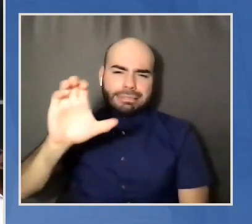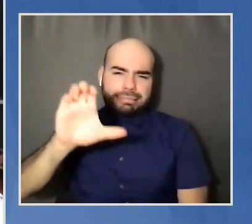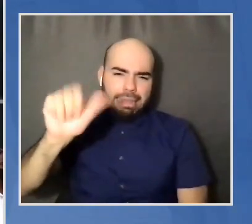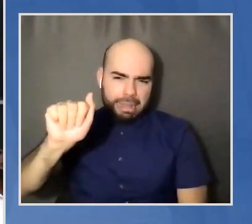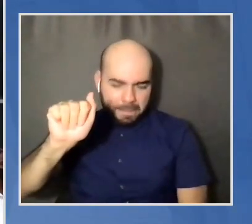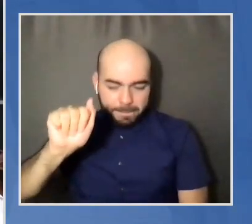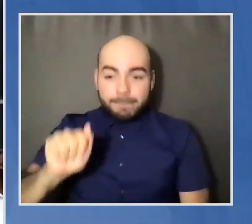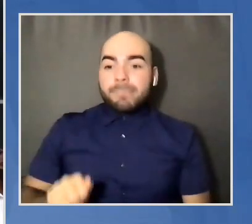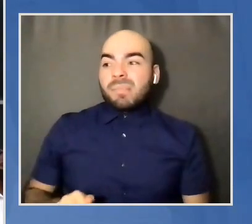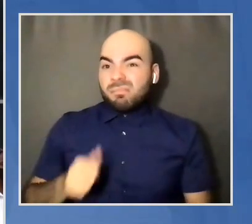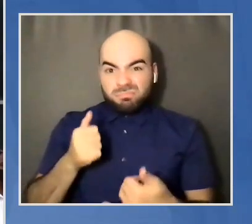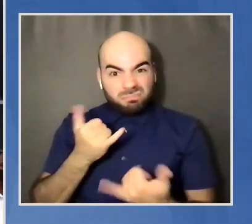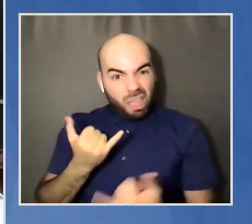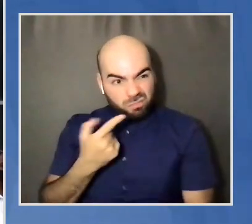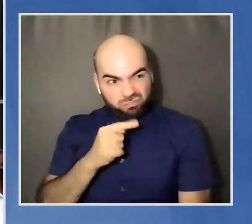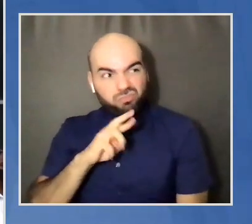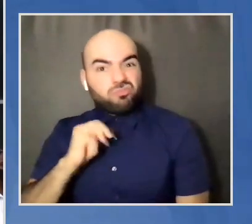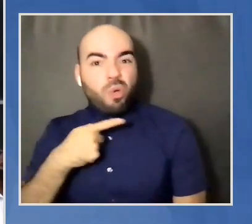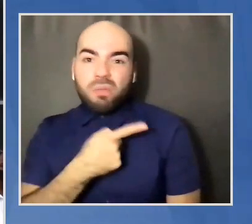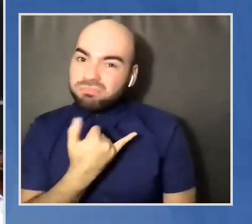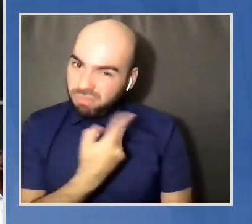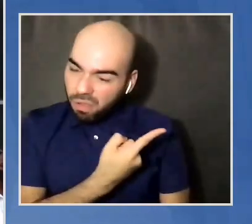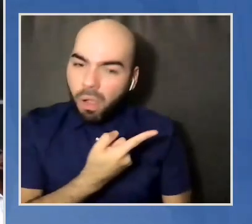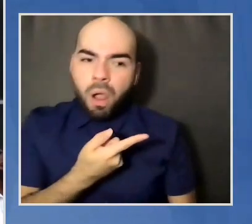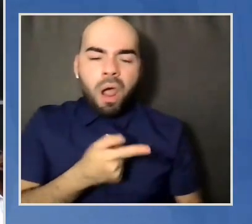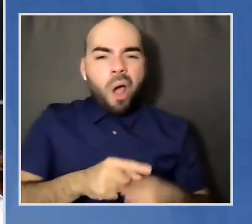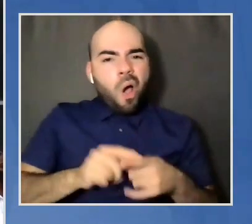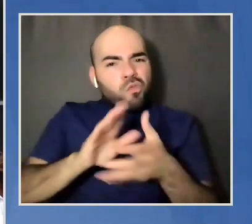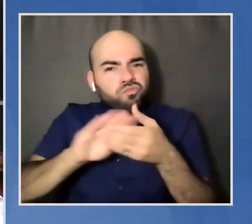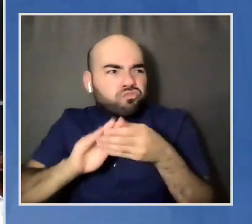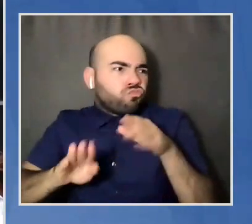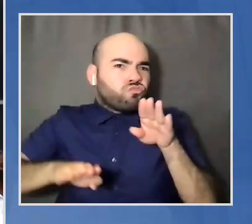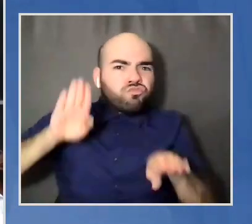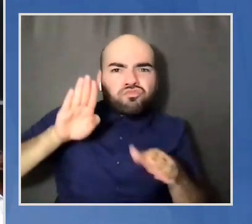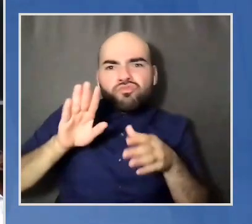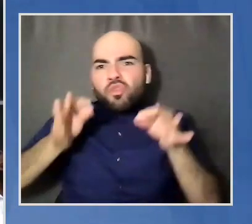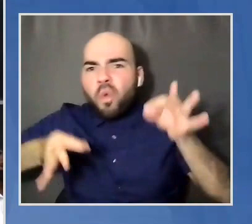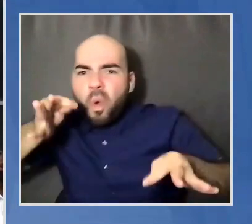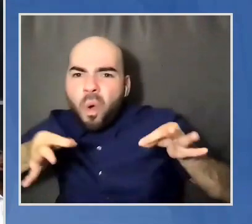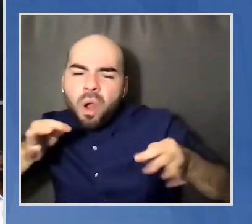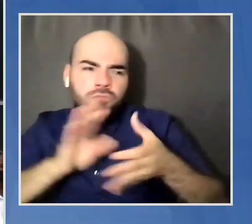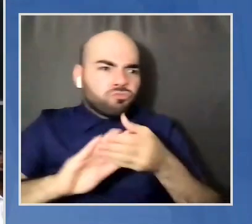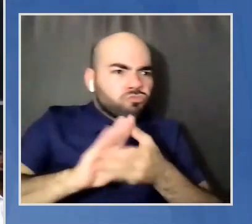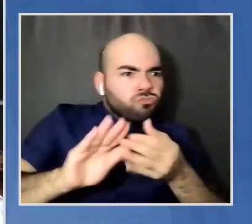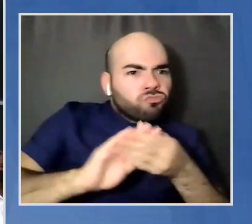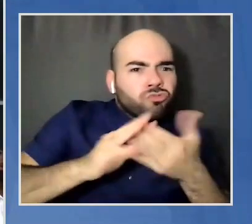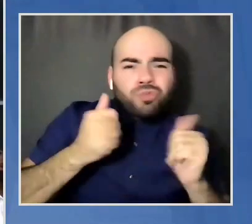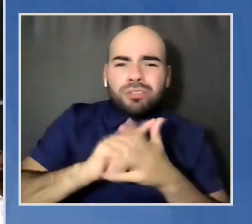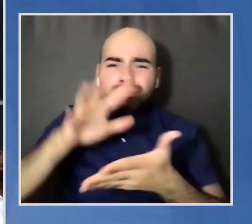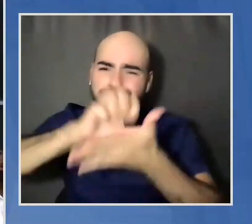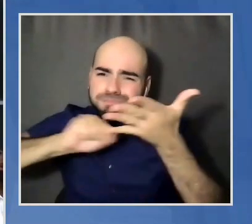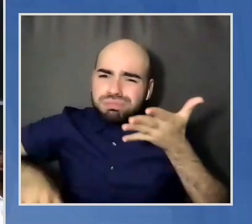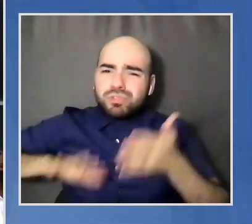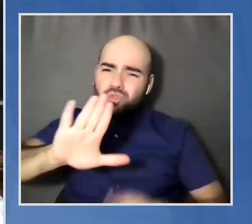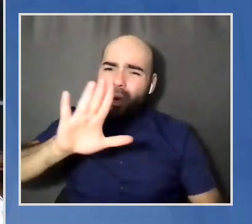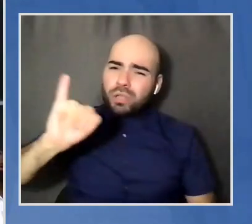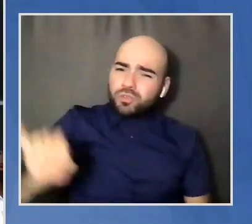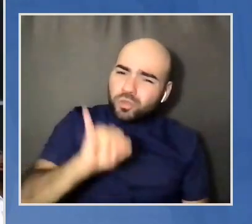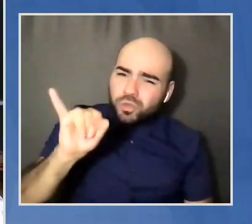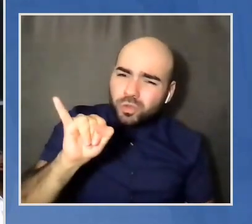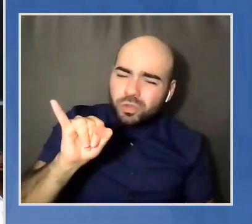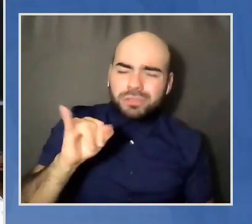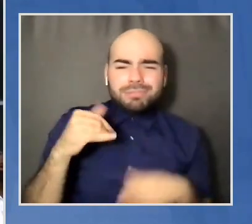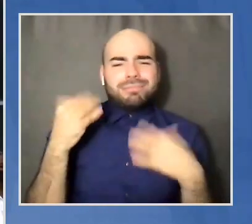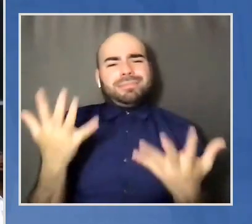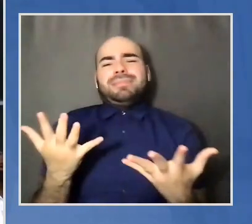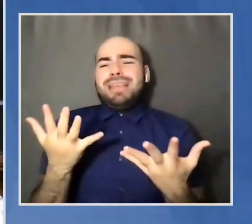like Trump is doing right now in court in the middle of a pandemic, which is outrageous, Joe and Kamala, like